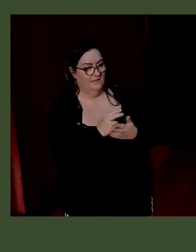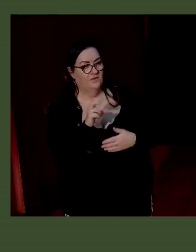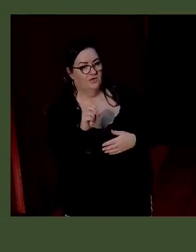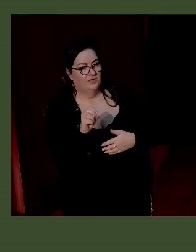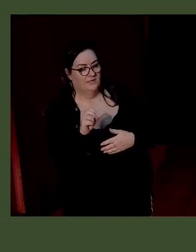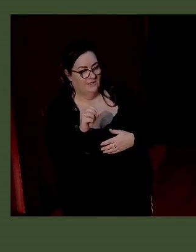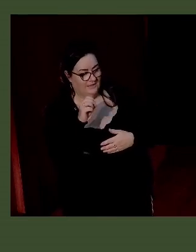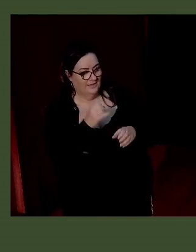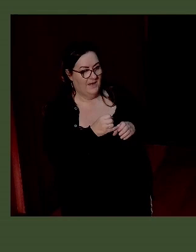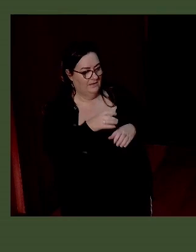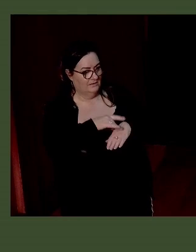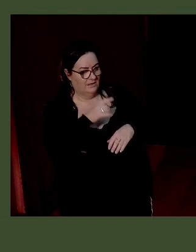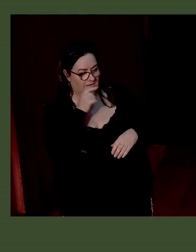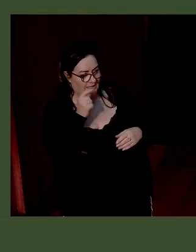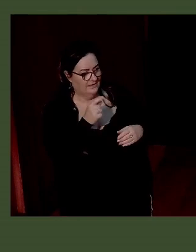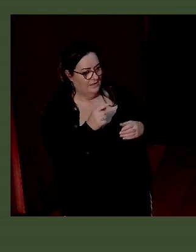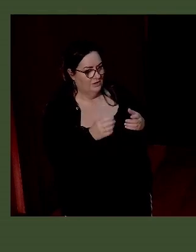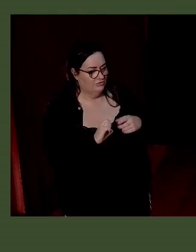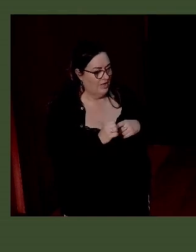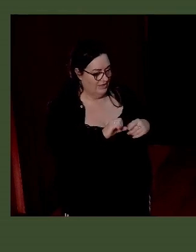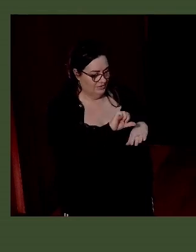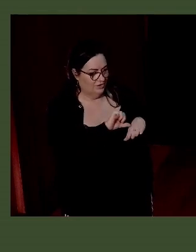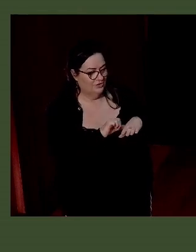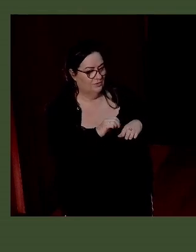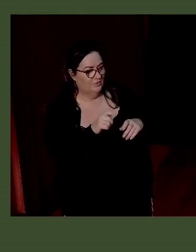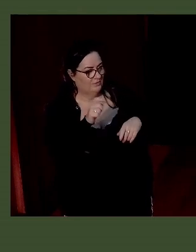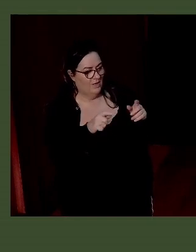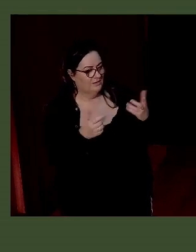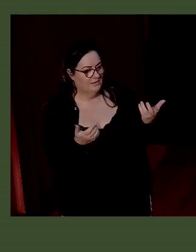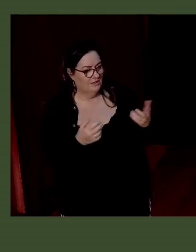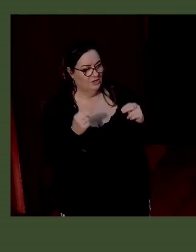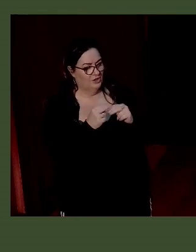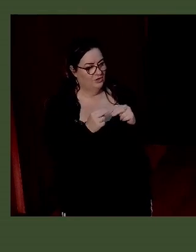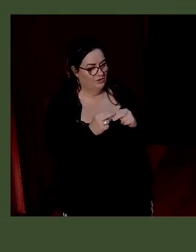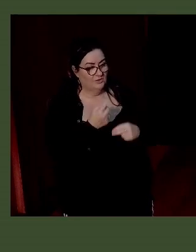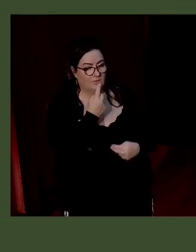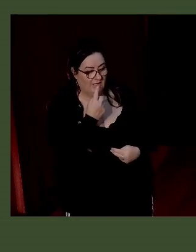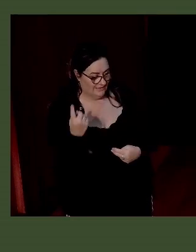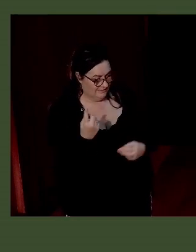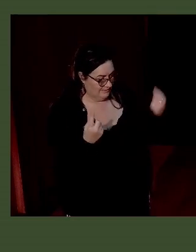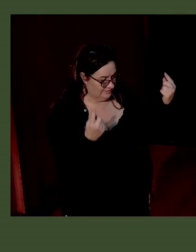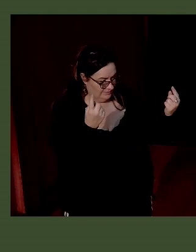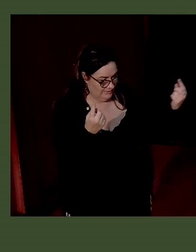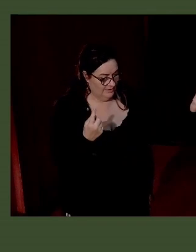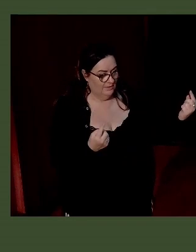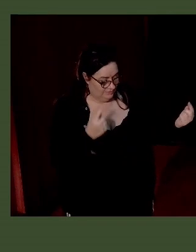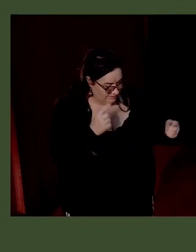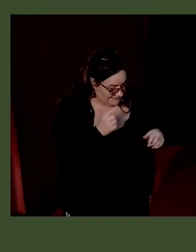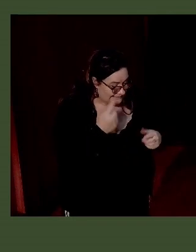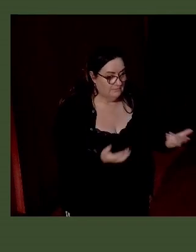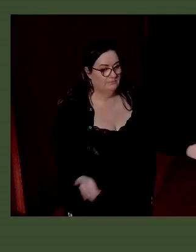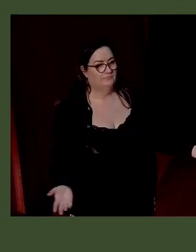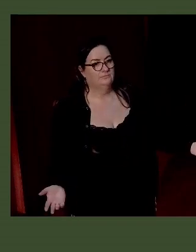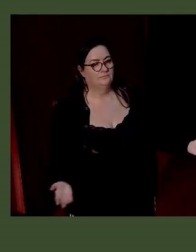the county hospital in Ennis described trying to carry out surgery while nurses held candles over his head. The cost